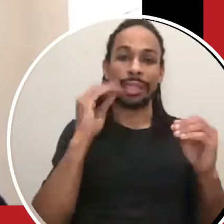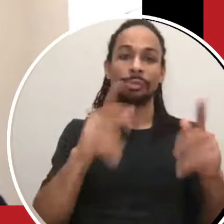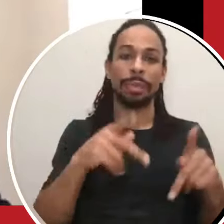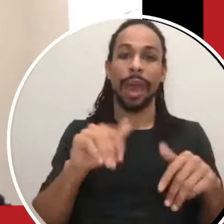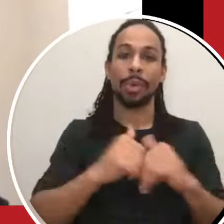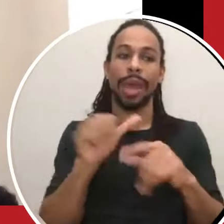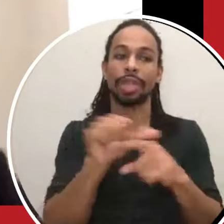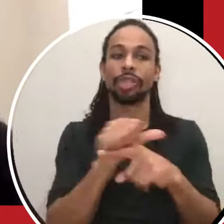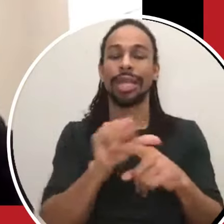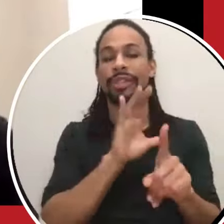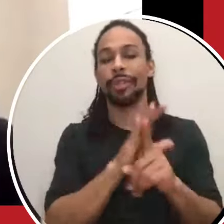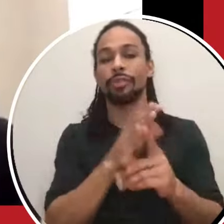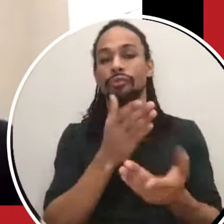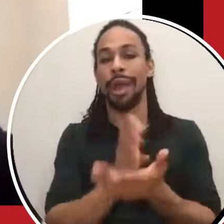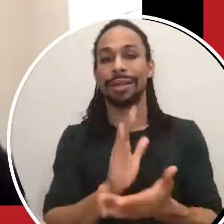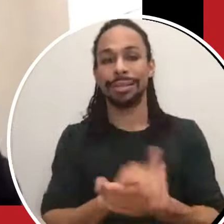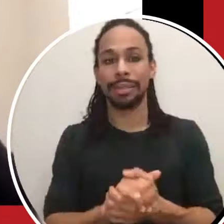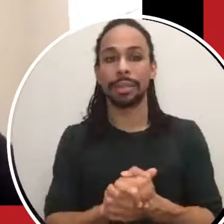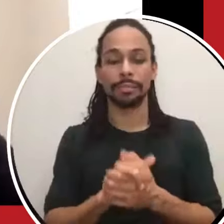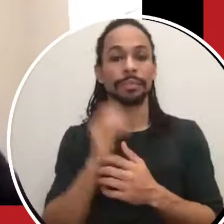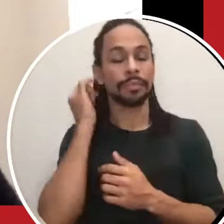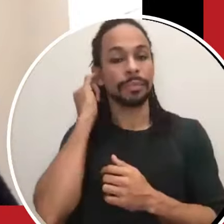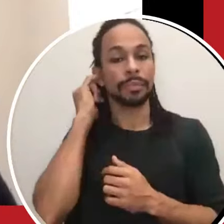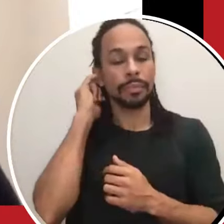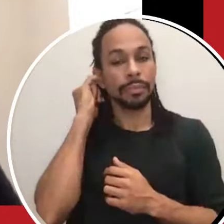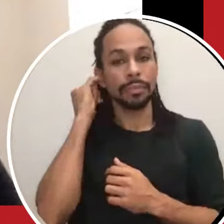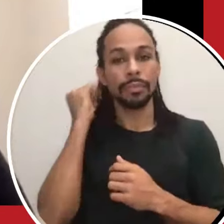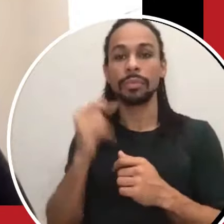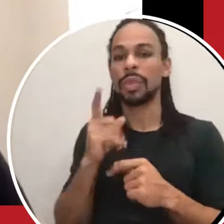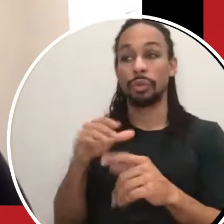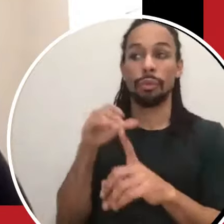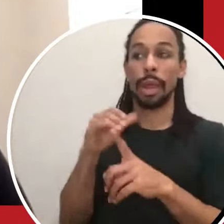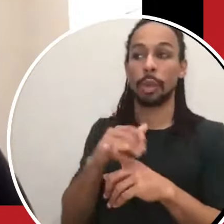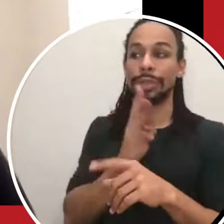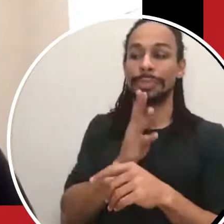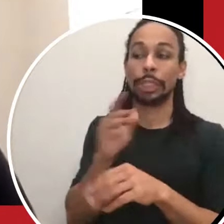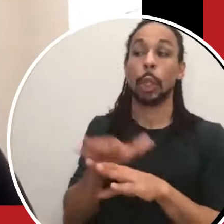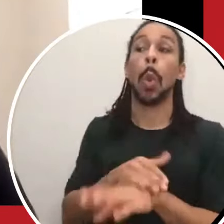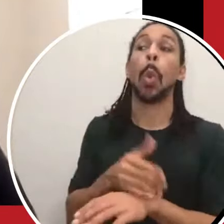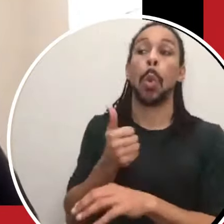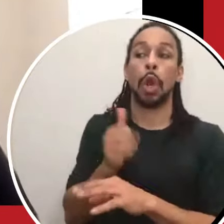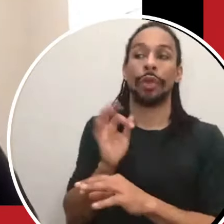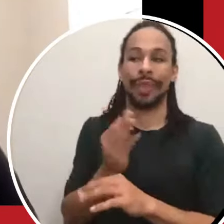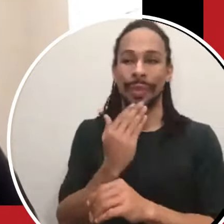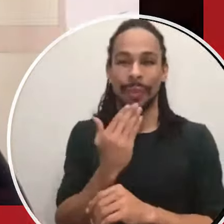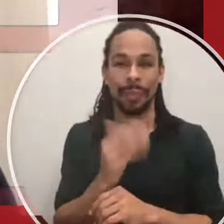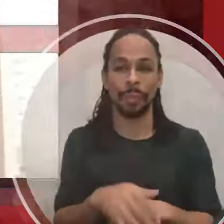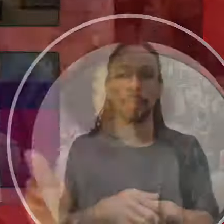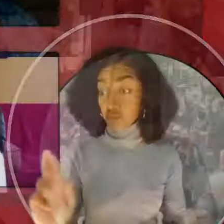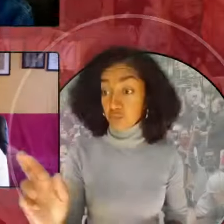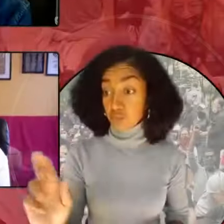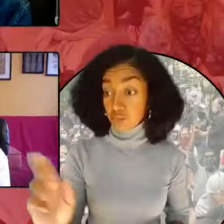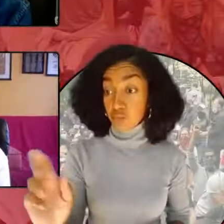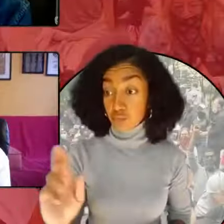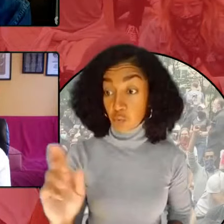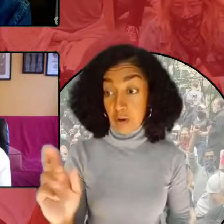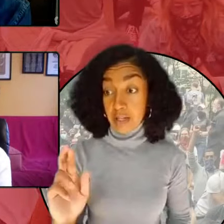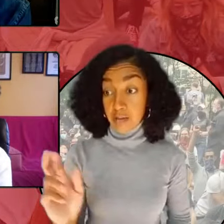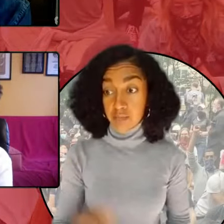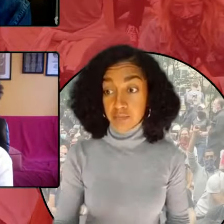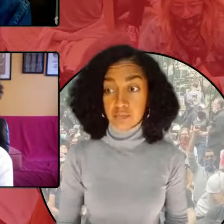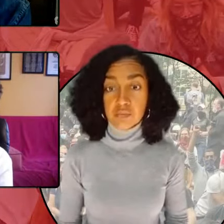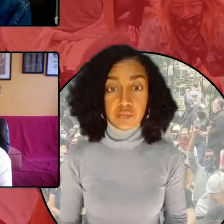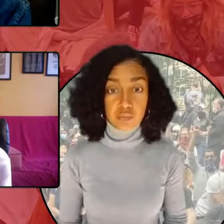I think the issue of COVID, the issue of COVID-19, I think,